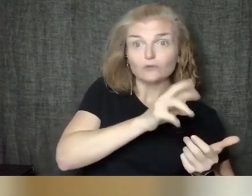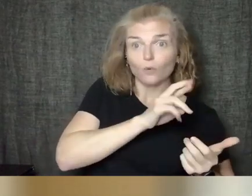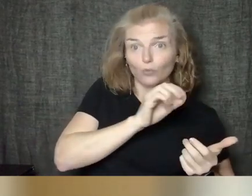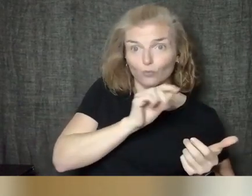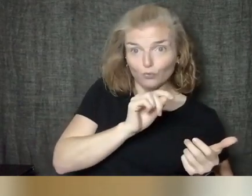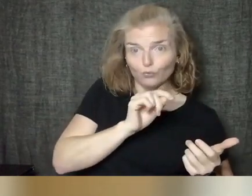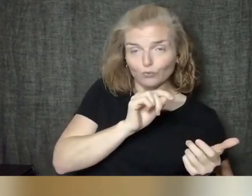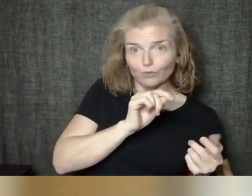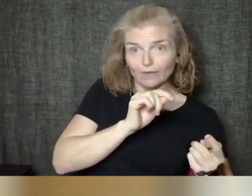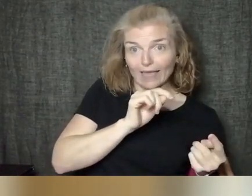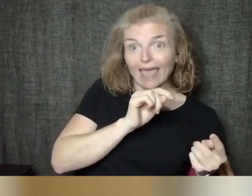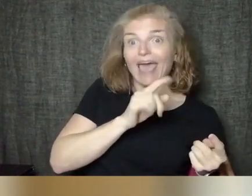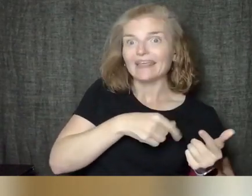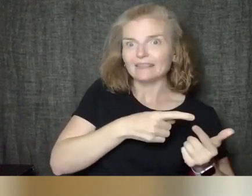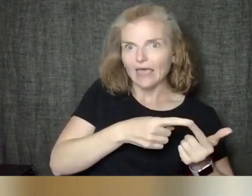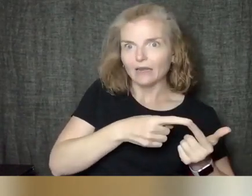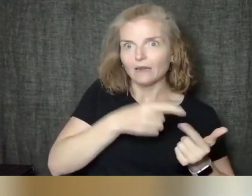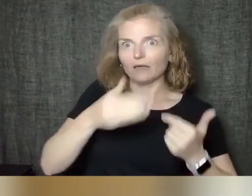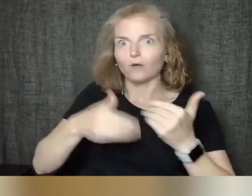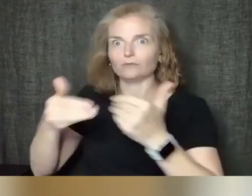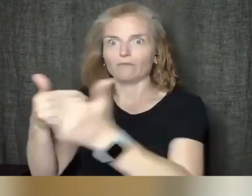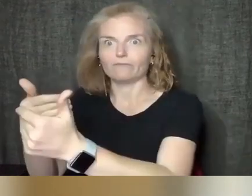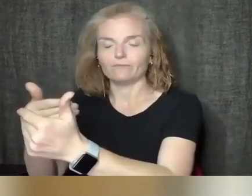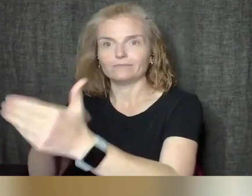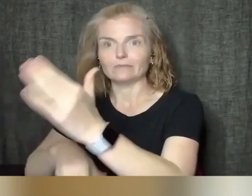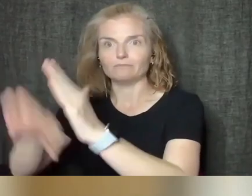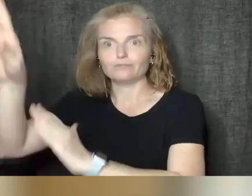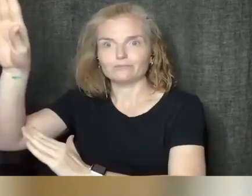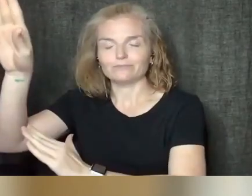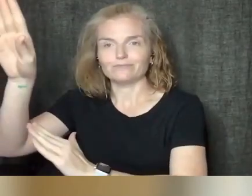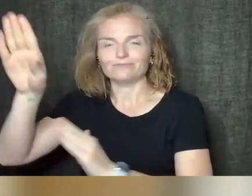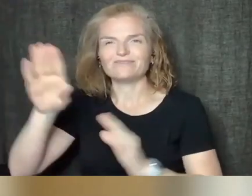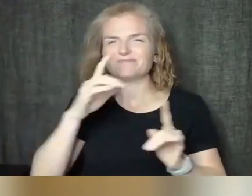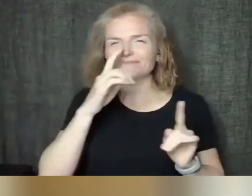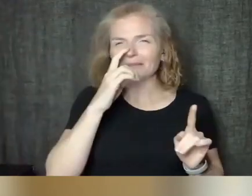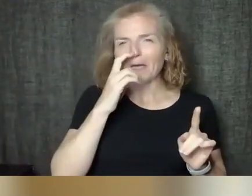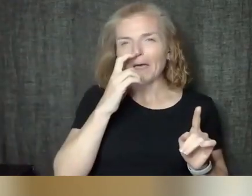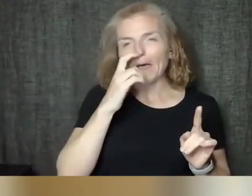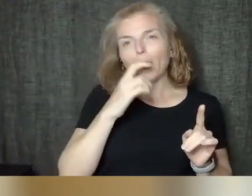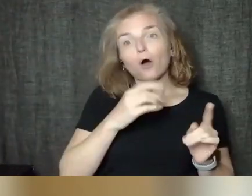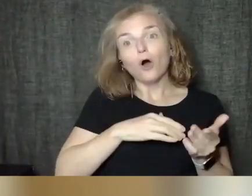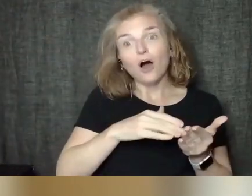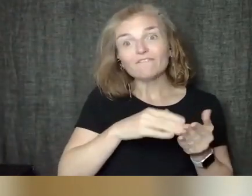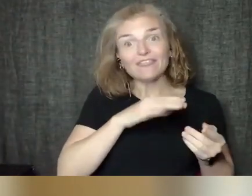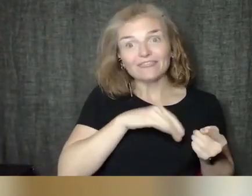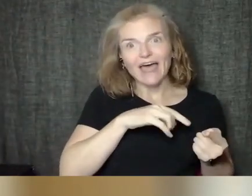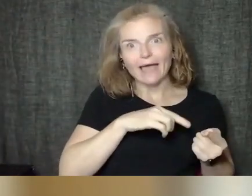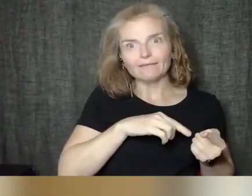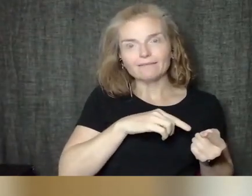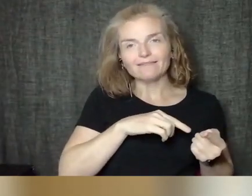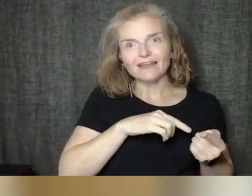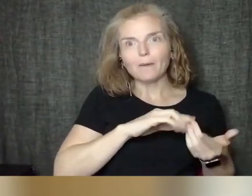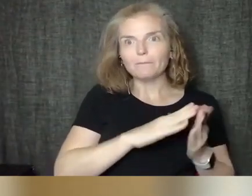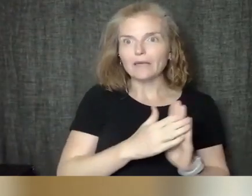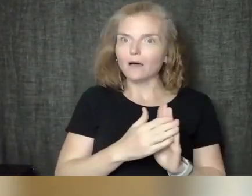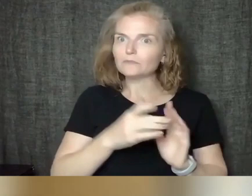it proliferates in this way or that way. Often it builds up a sense of who we are. And then more thoughts have